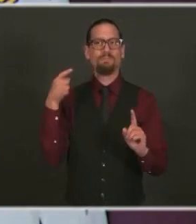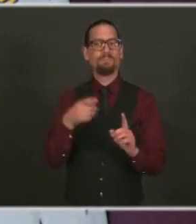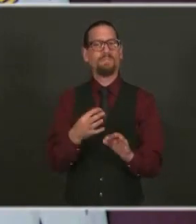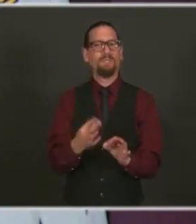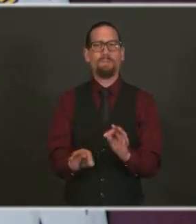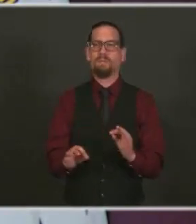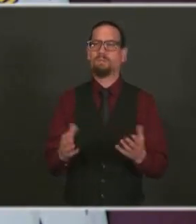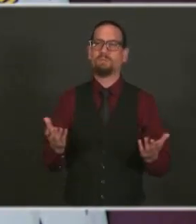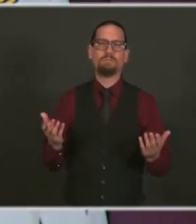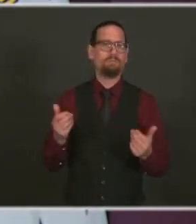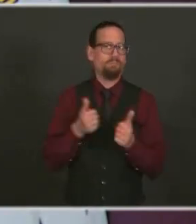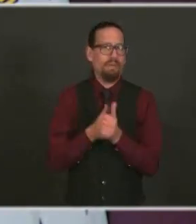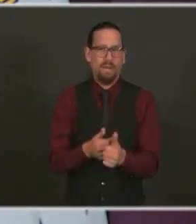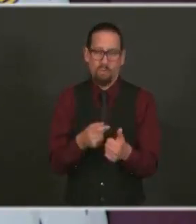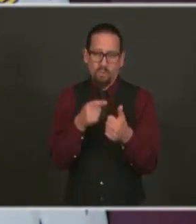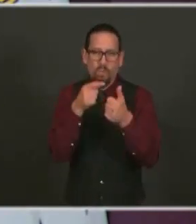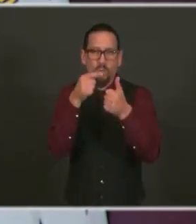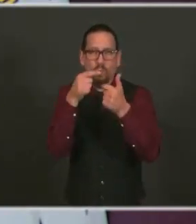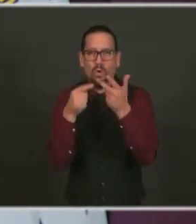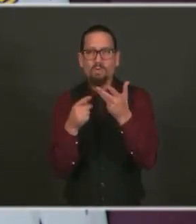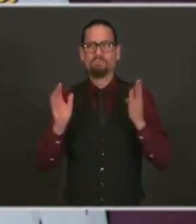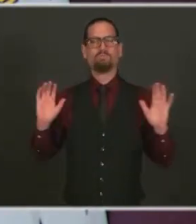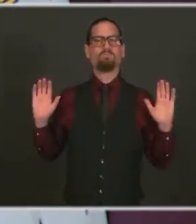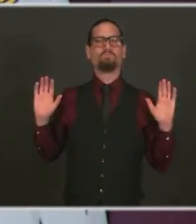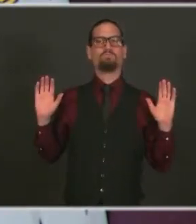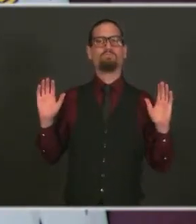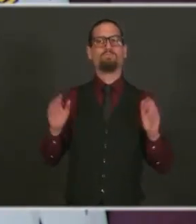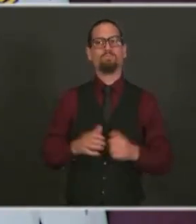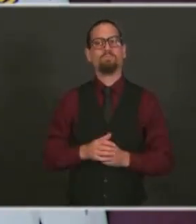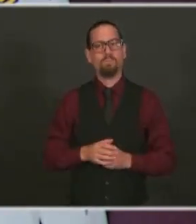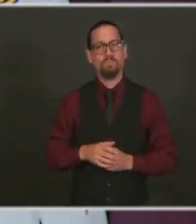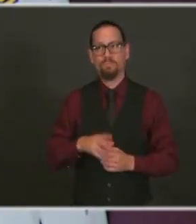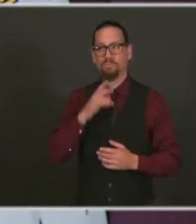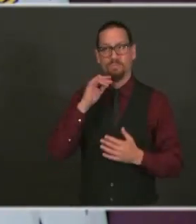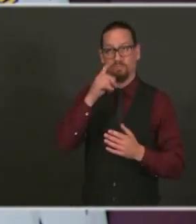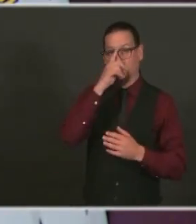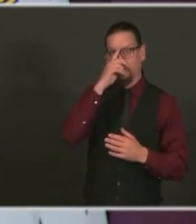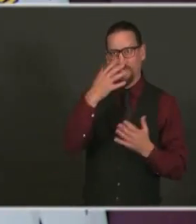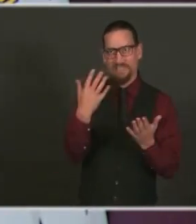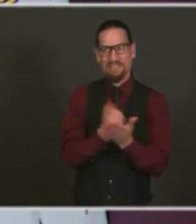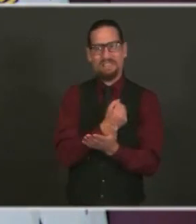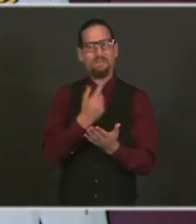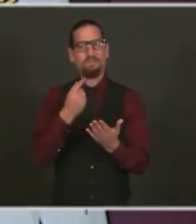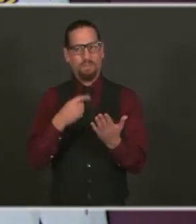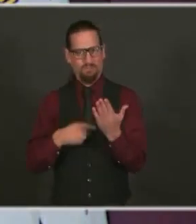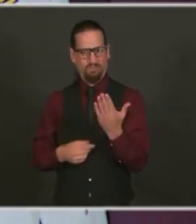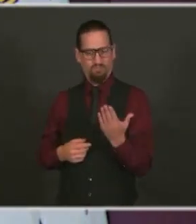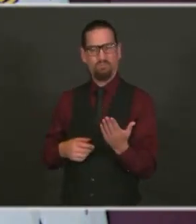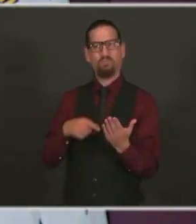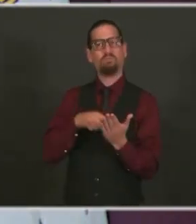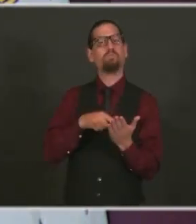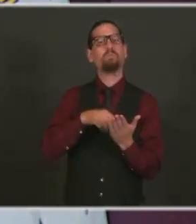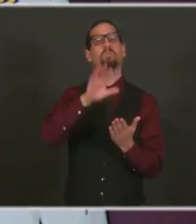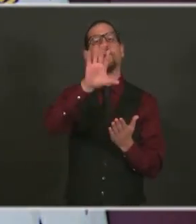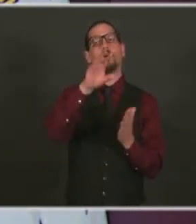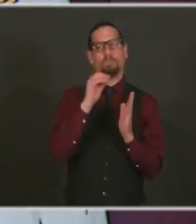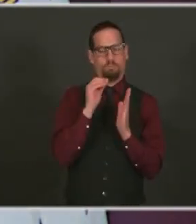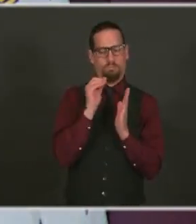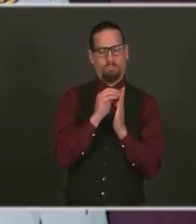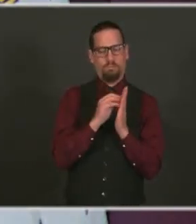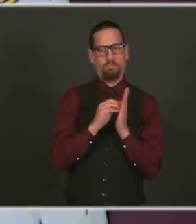Write down on a piece of paper right now the 10 or 15 people that you absolutely have to be